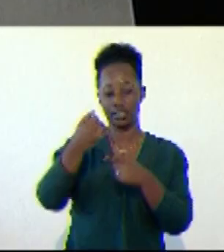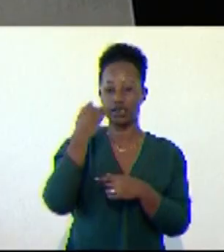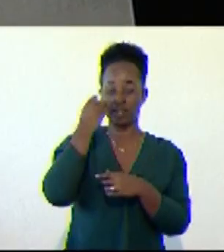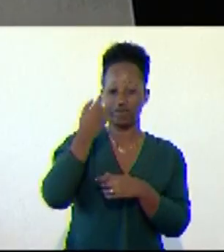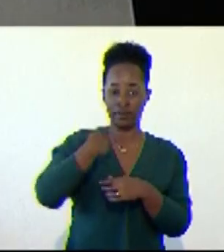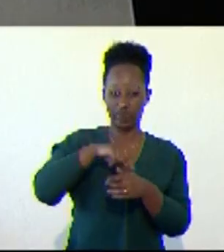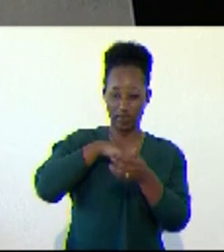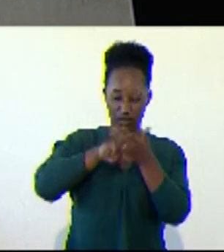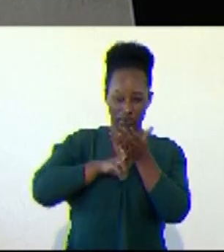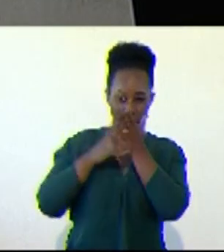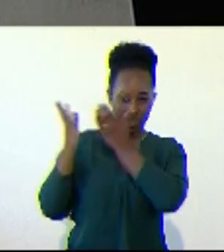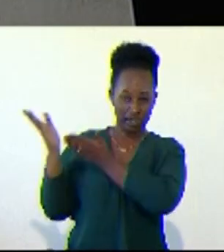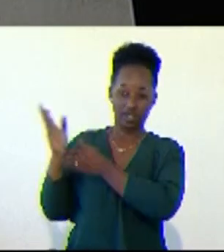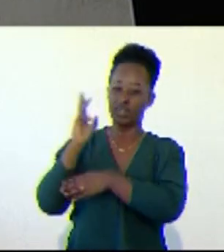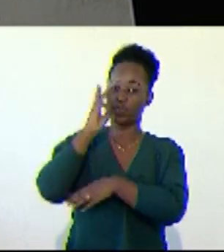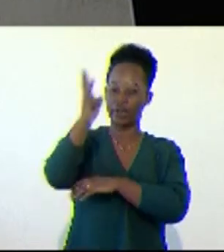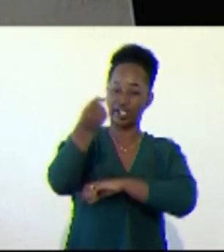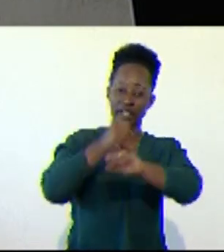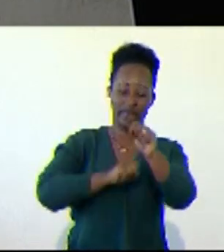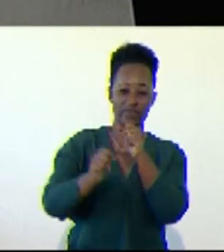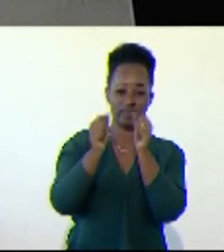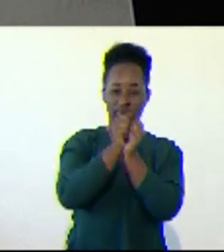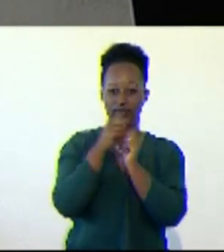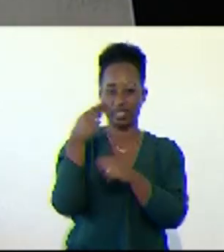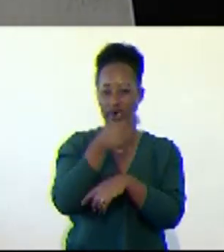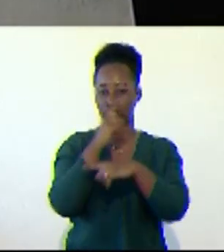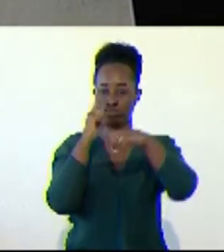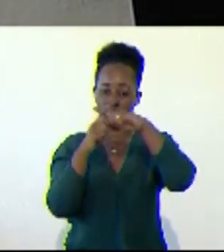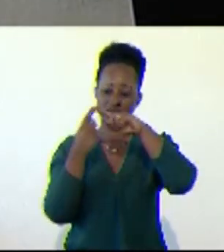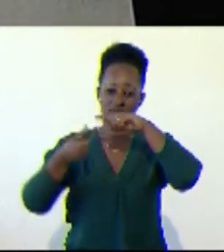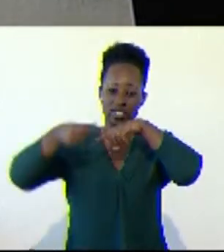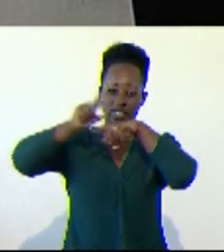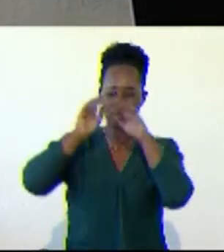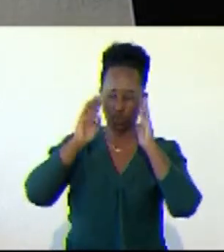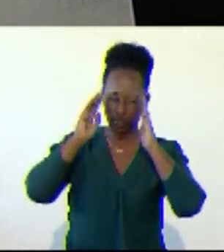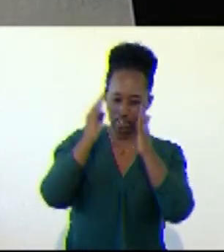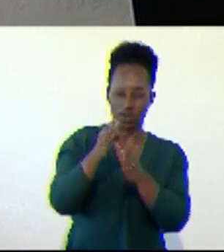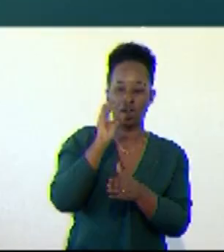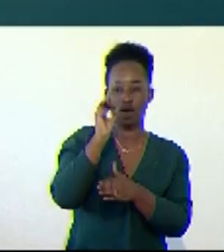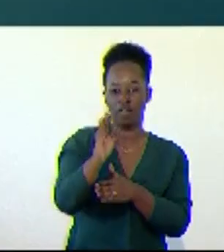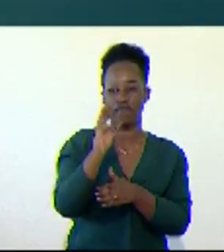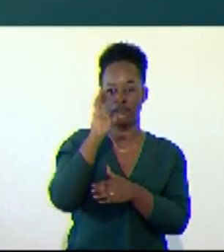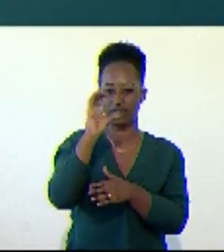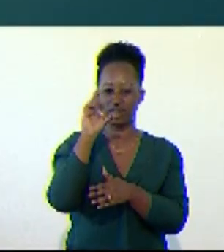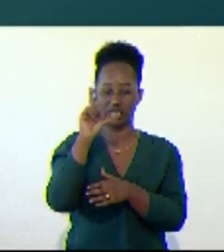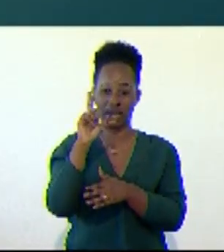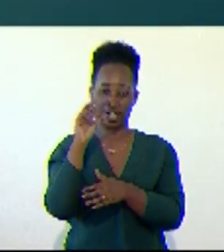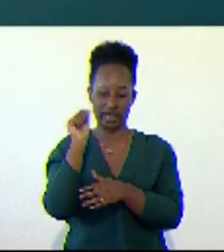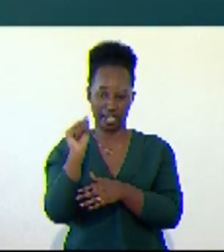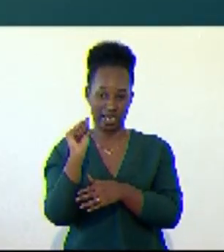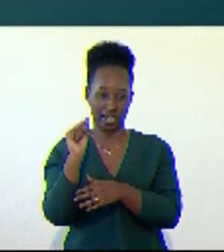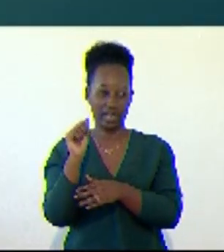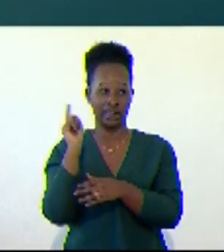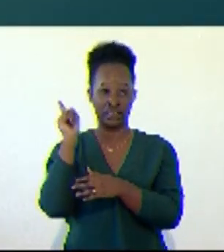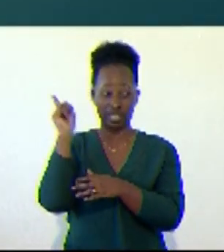base, it will react with the H positive, increasing the concentration of cyanide ions. This one is